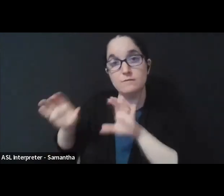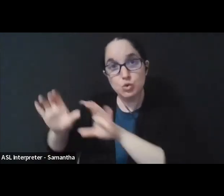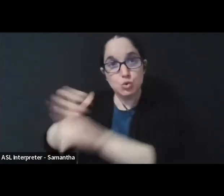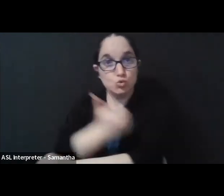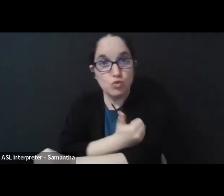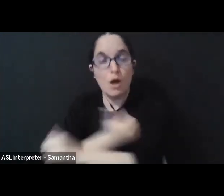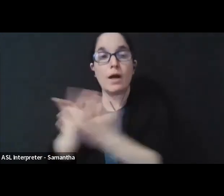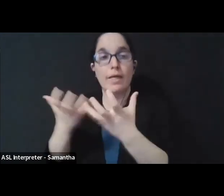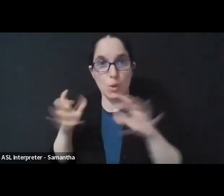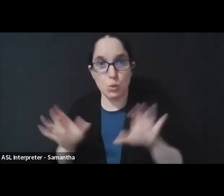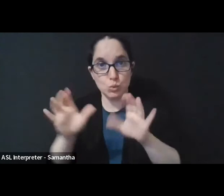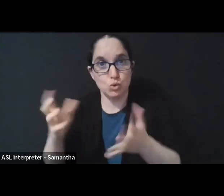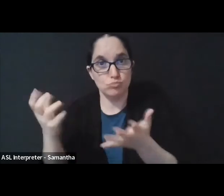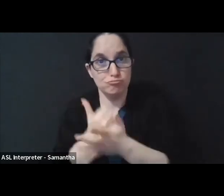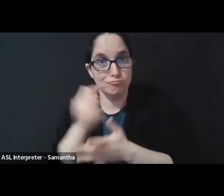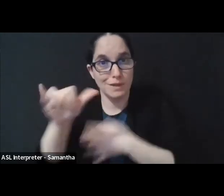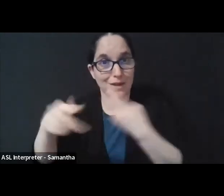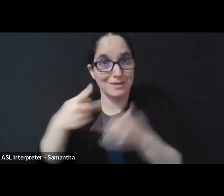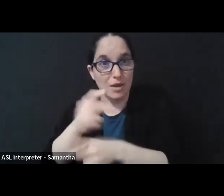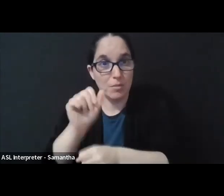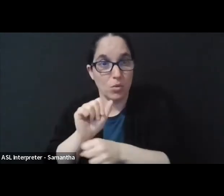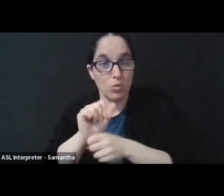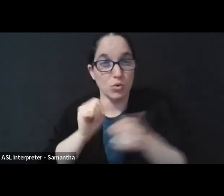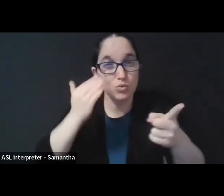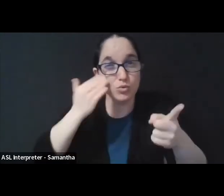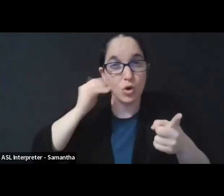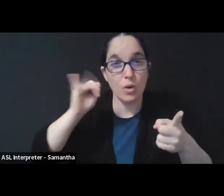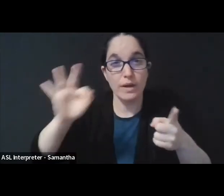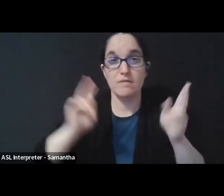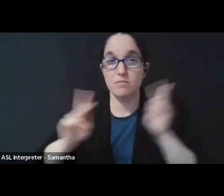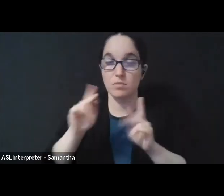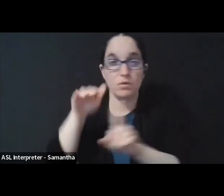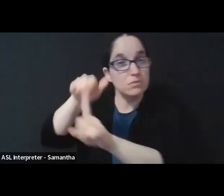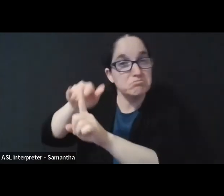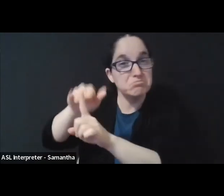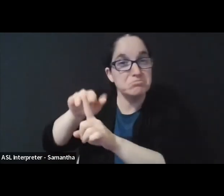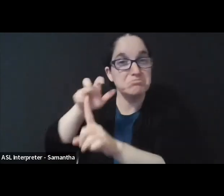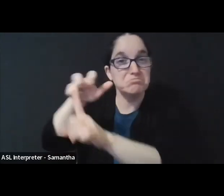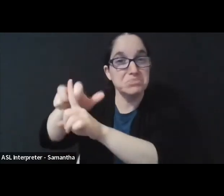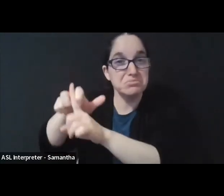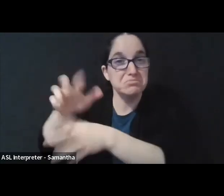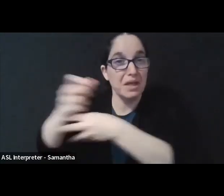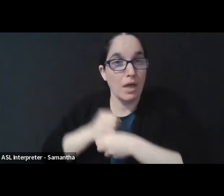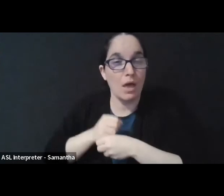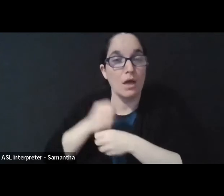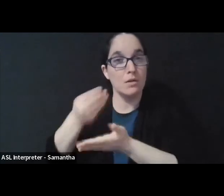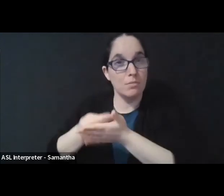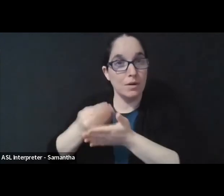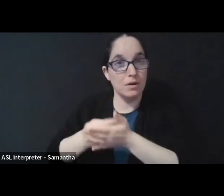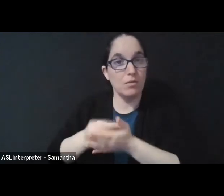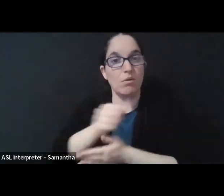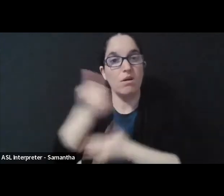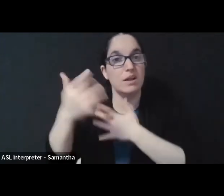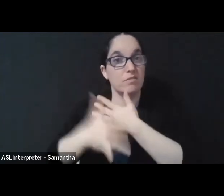work? Perhaps you know of funds that people have been able to tap into or sources where this money is available.